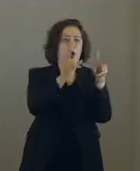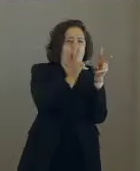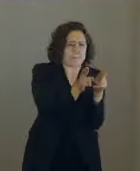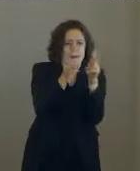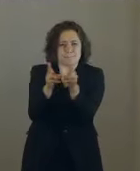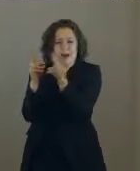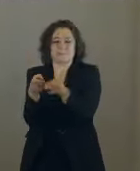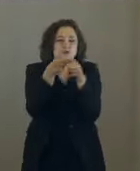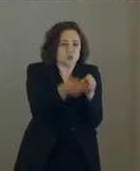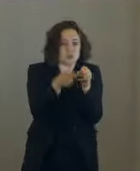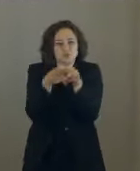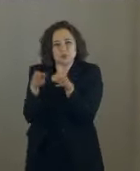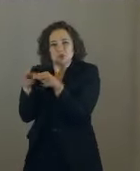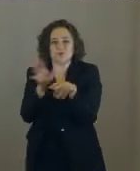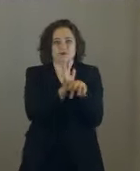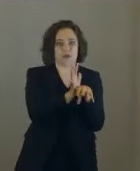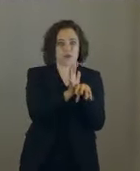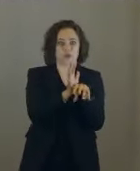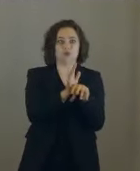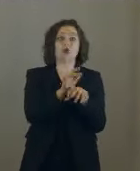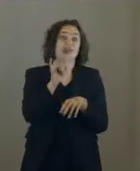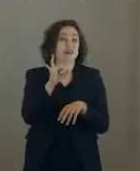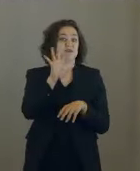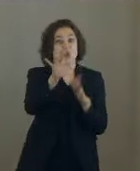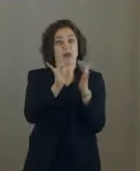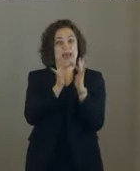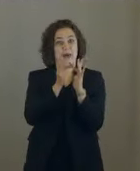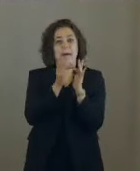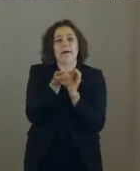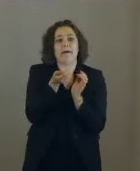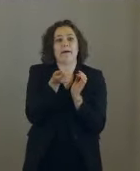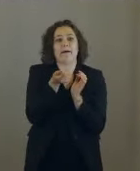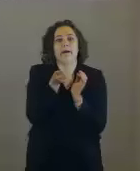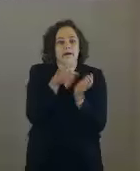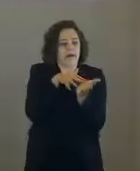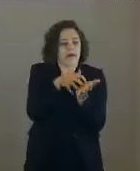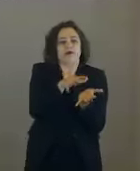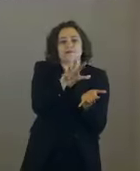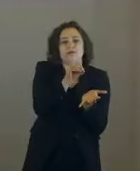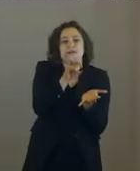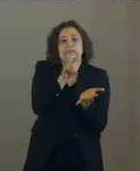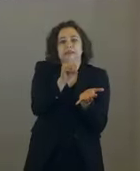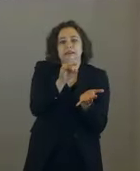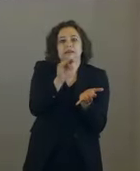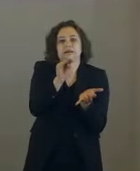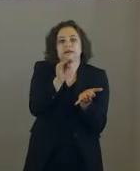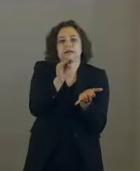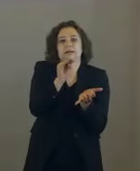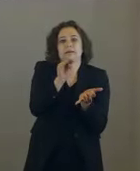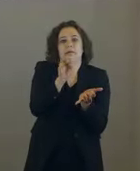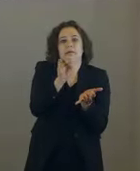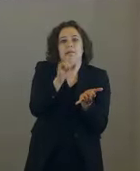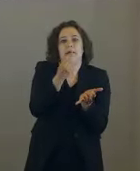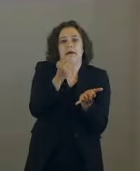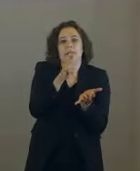video tutorials. So if you're looking at bandwidth where you're only getting 50, 60 meg downloads a second, you're still going to be able to